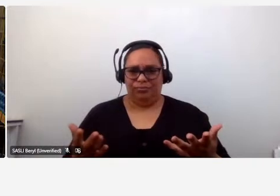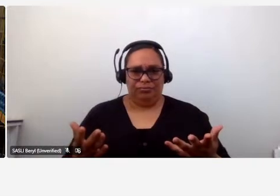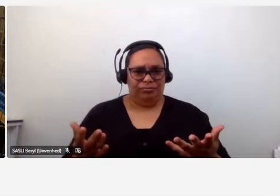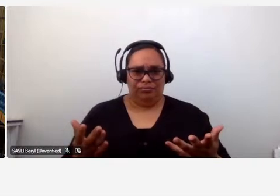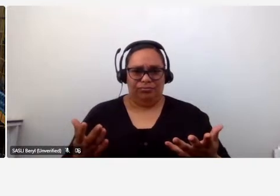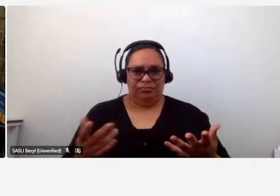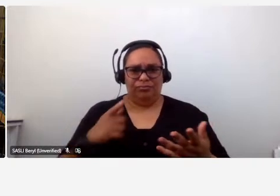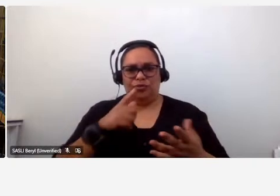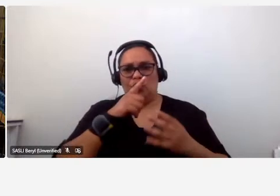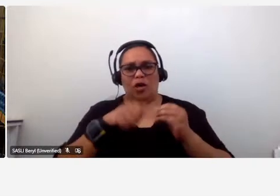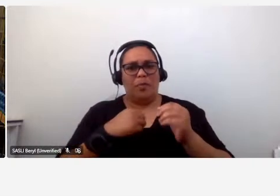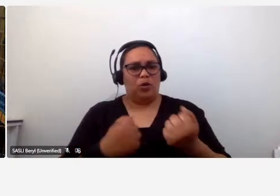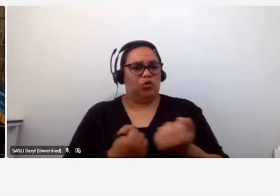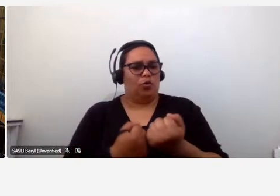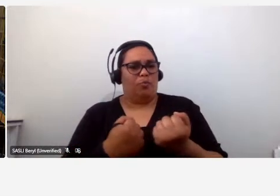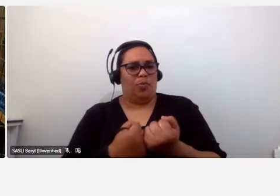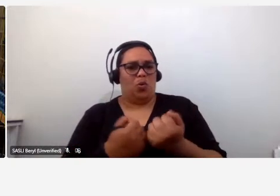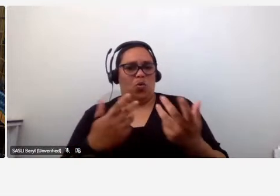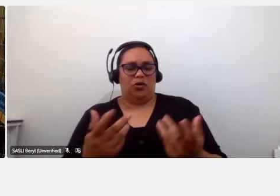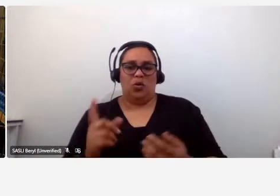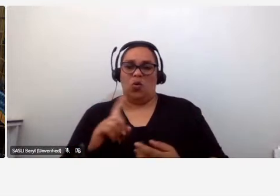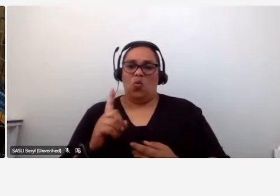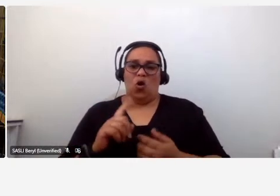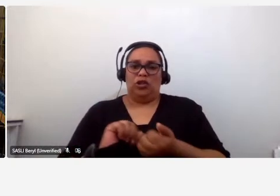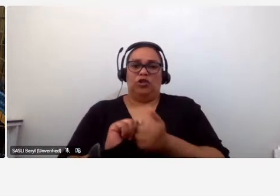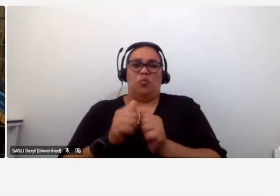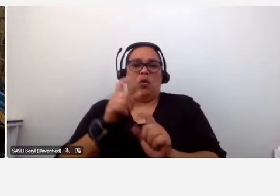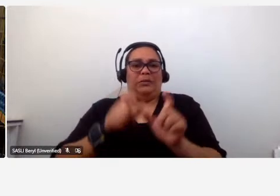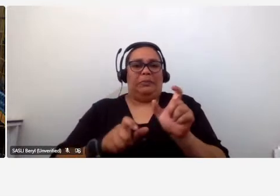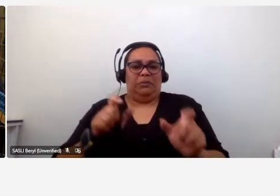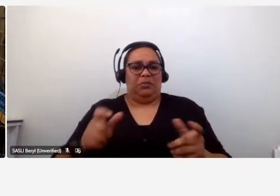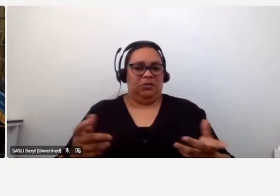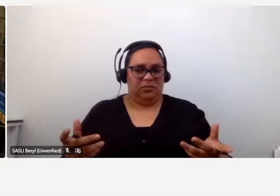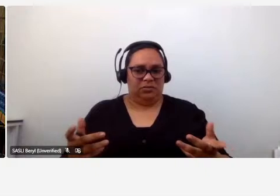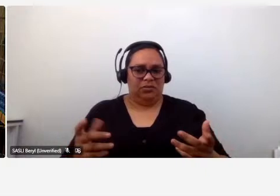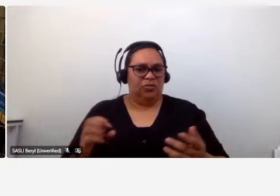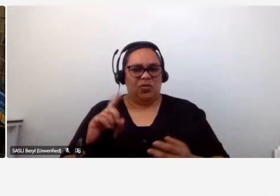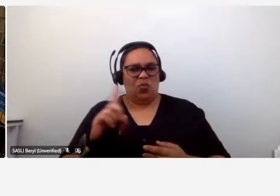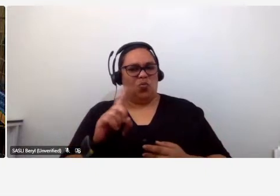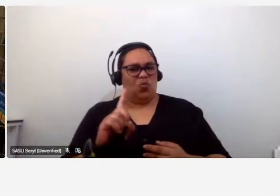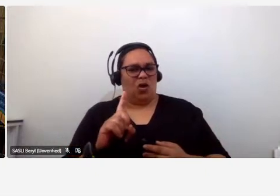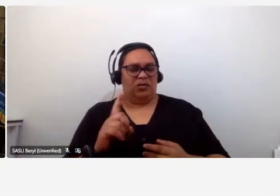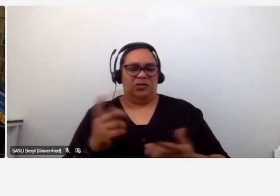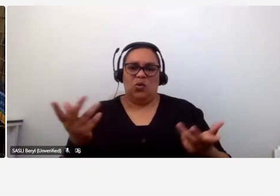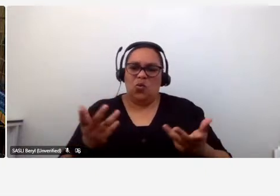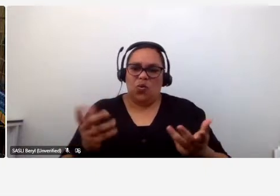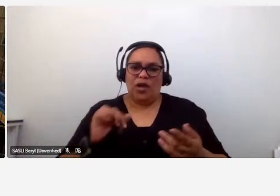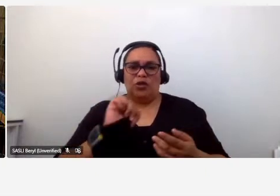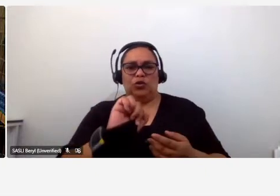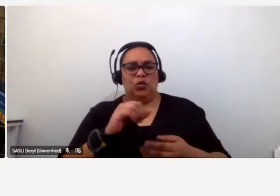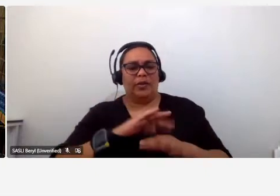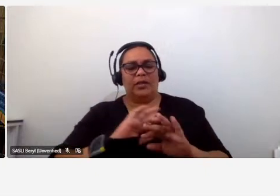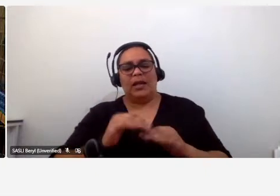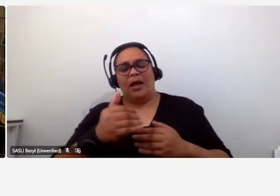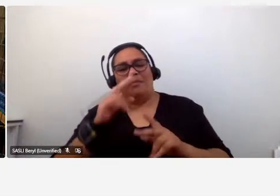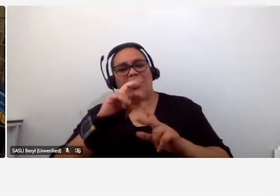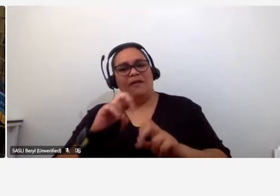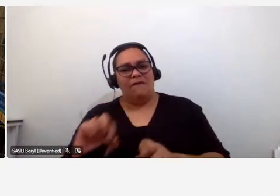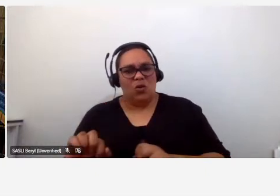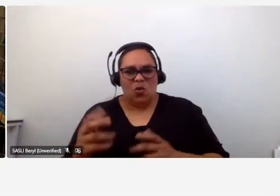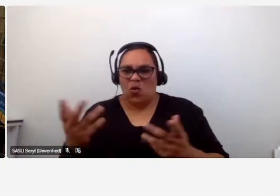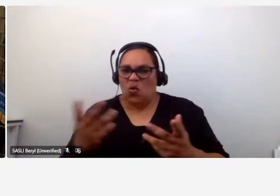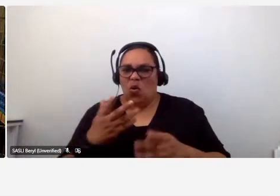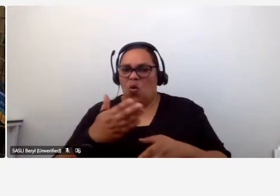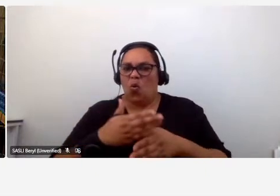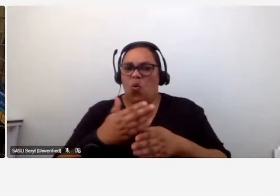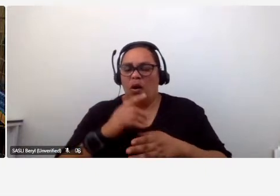You talk about supporting athletes. What is it that, and where have you in the period under review,